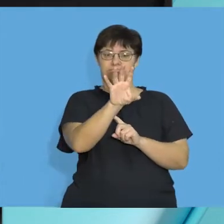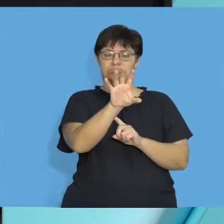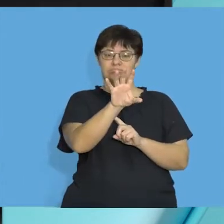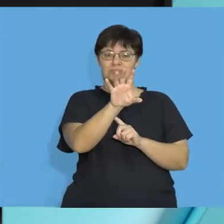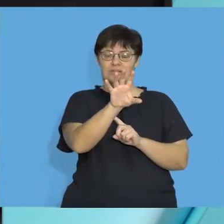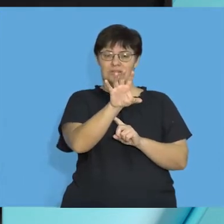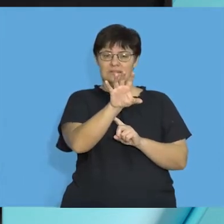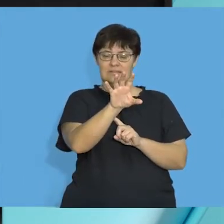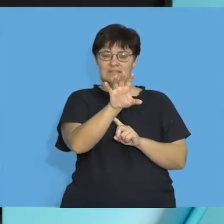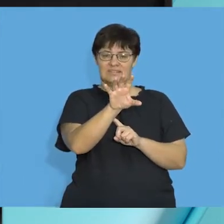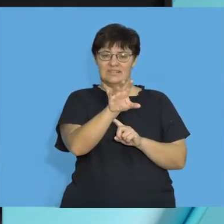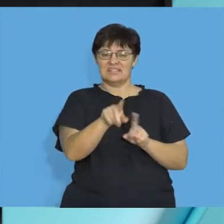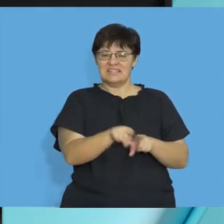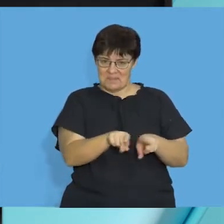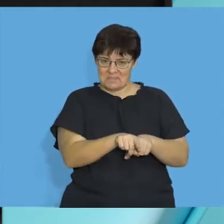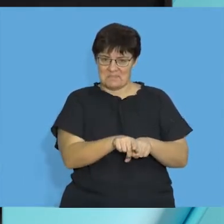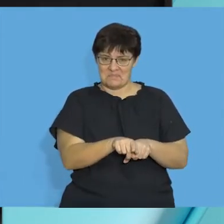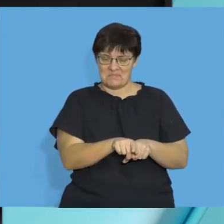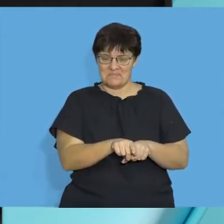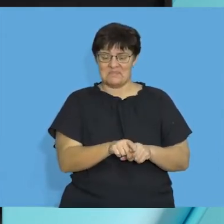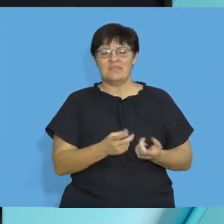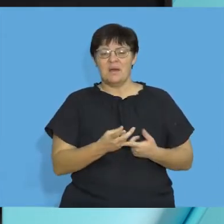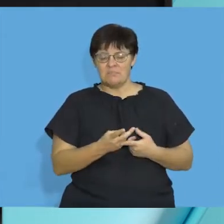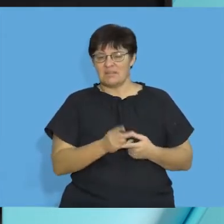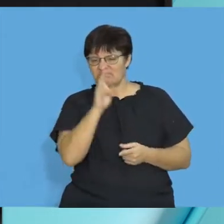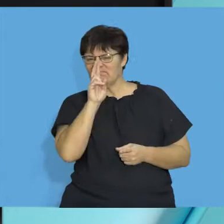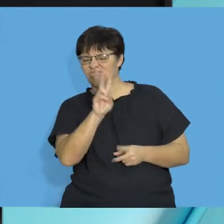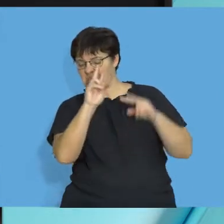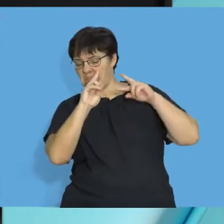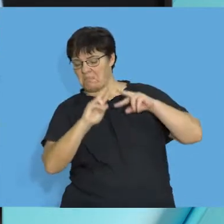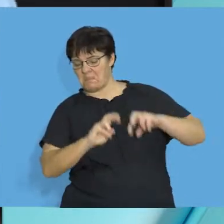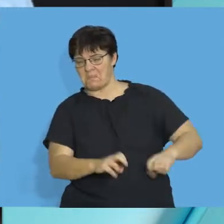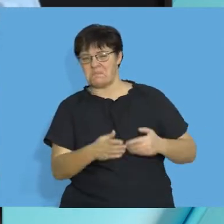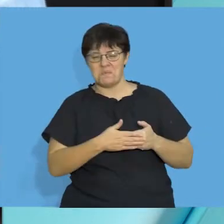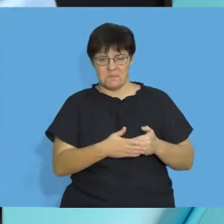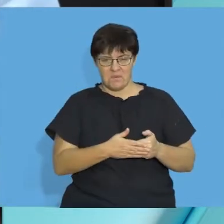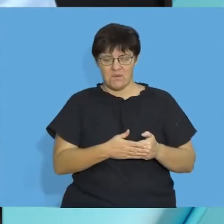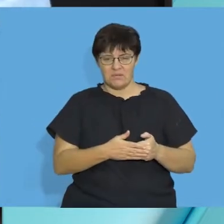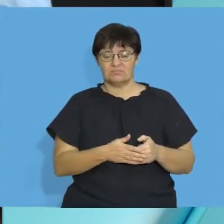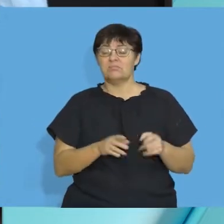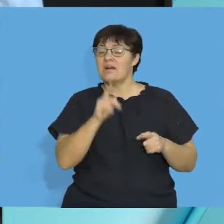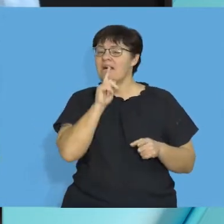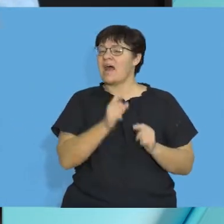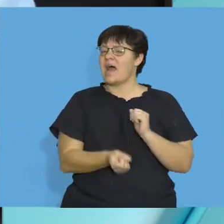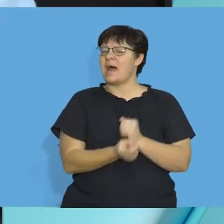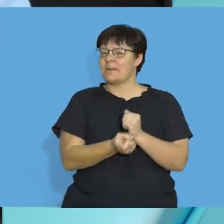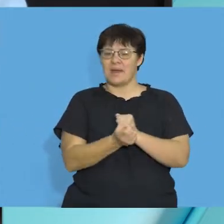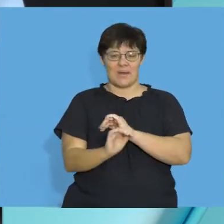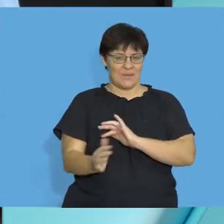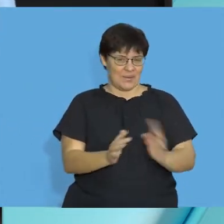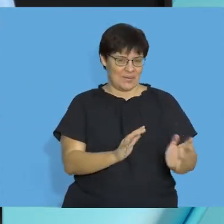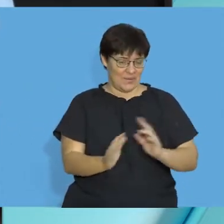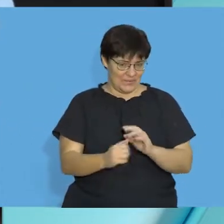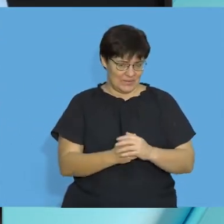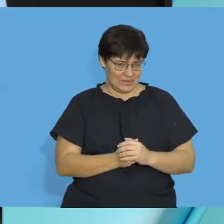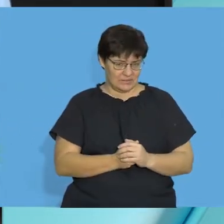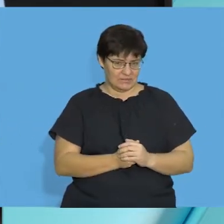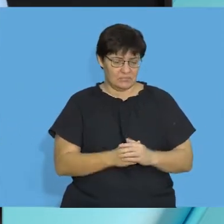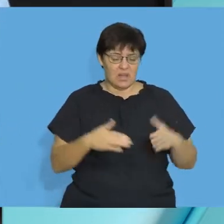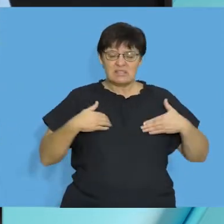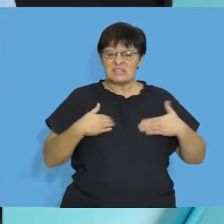on. It's the same principle. But let's dive into it and let's see what it's all about. And to start with, we're going to